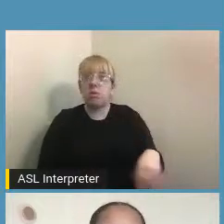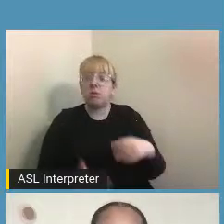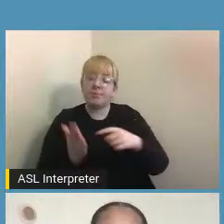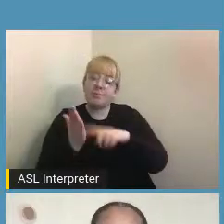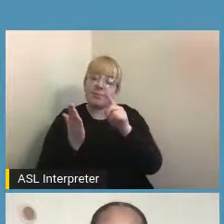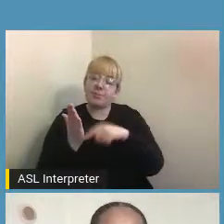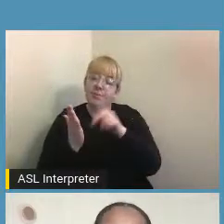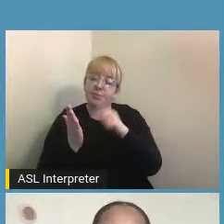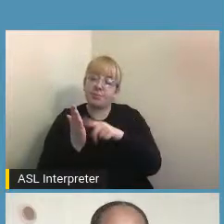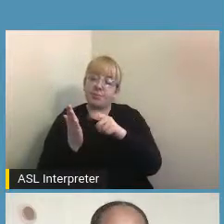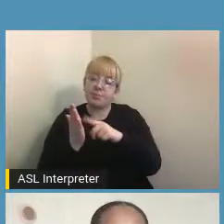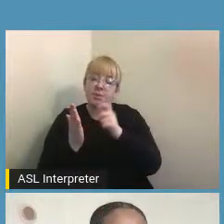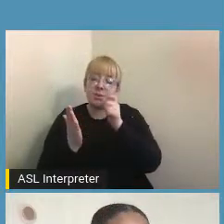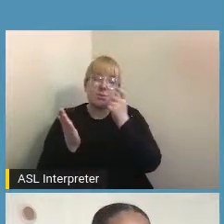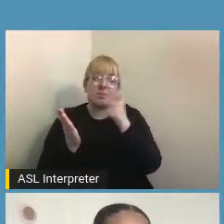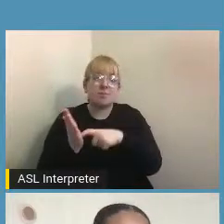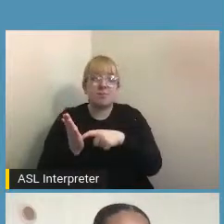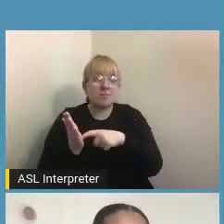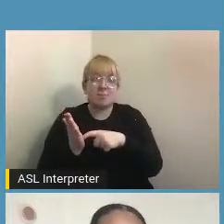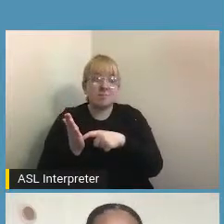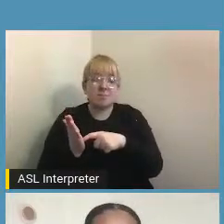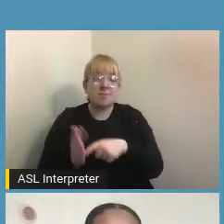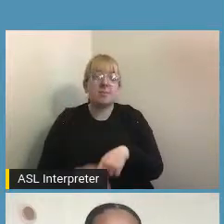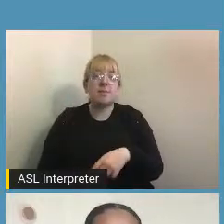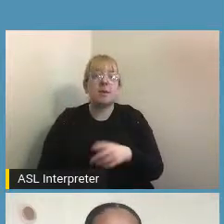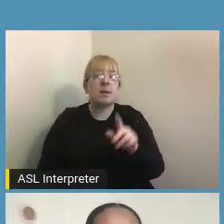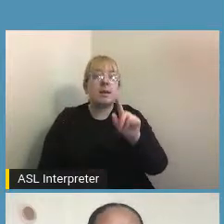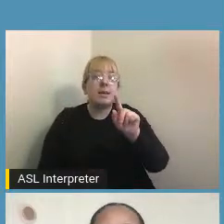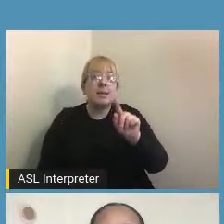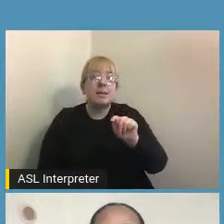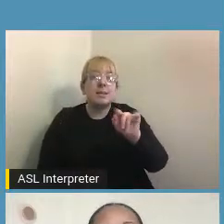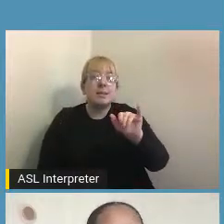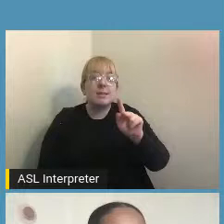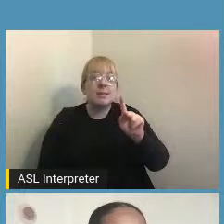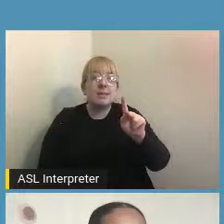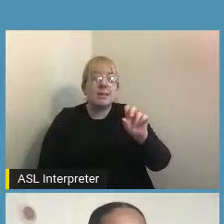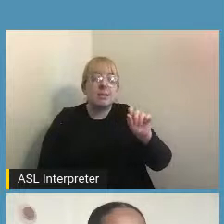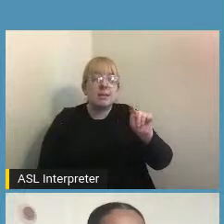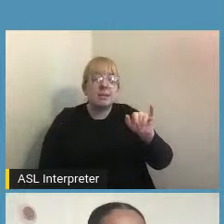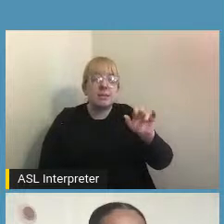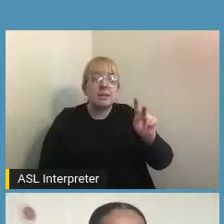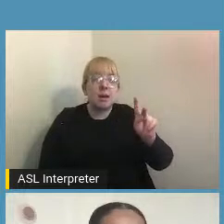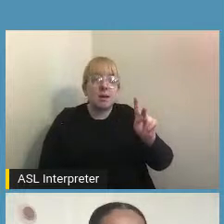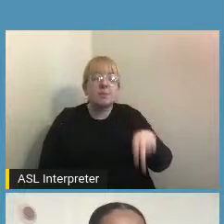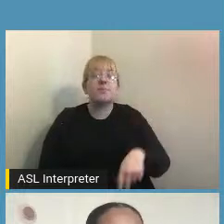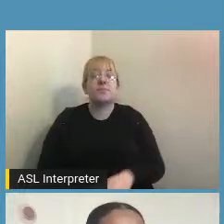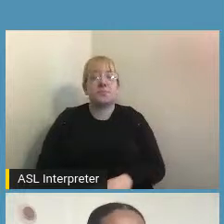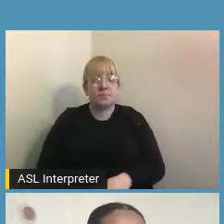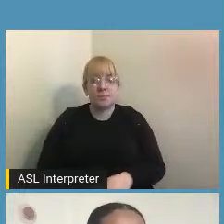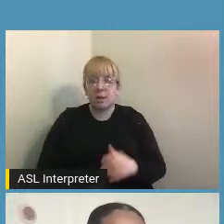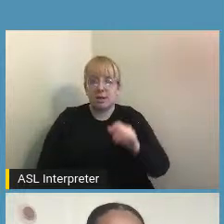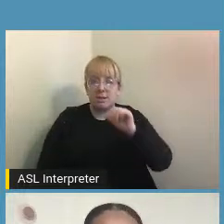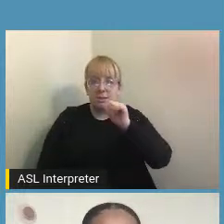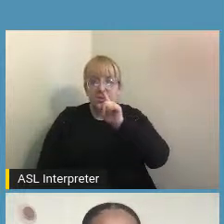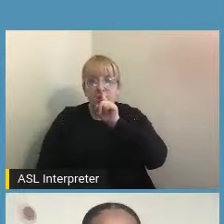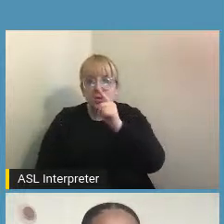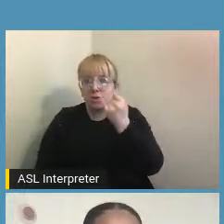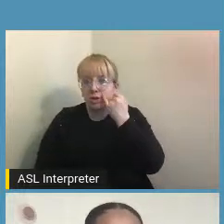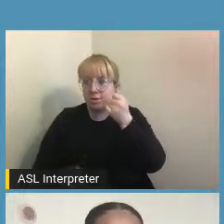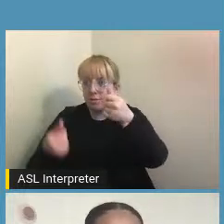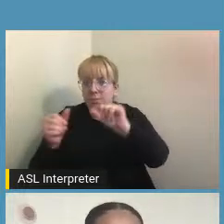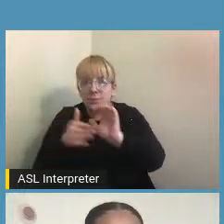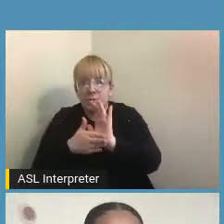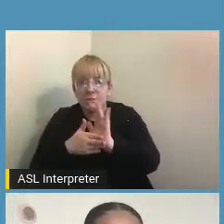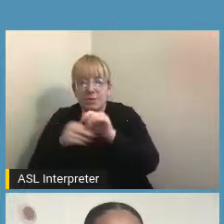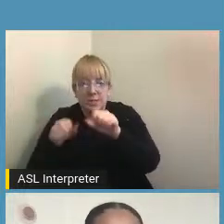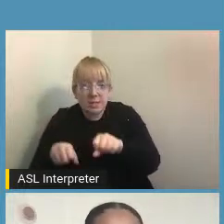we want to venture into Reels or TikTok, right? But we're not sure if we can do that regularly, like with our